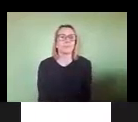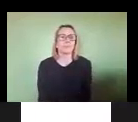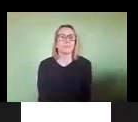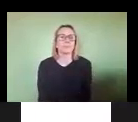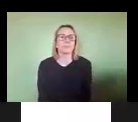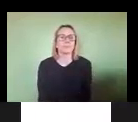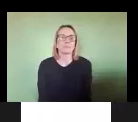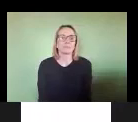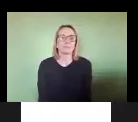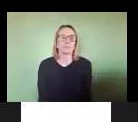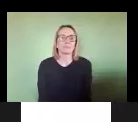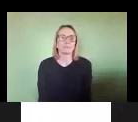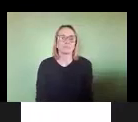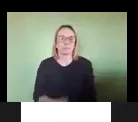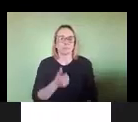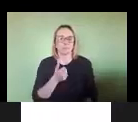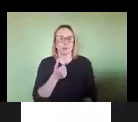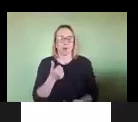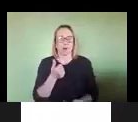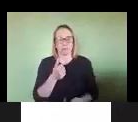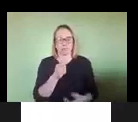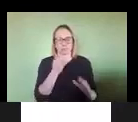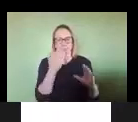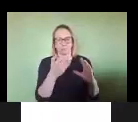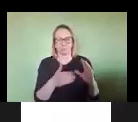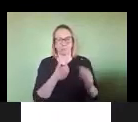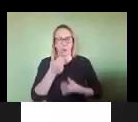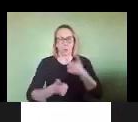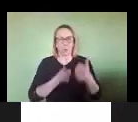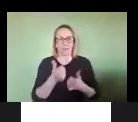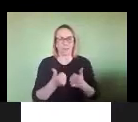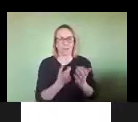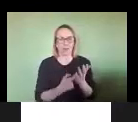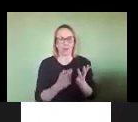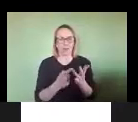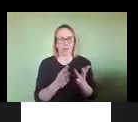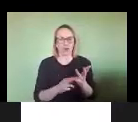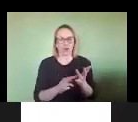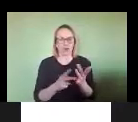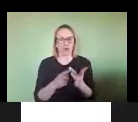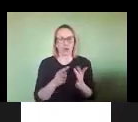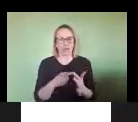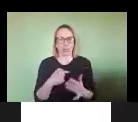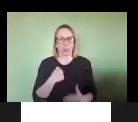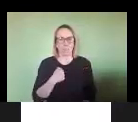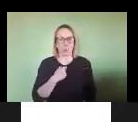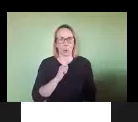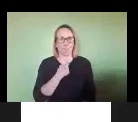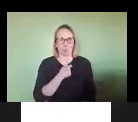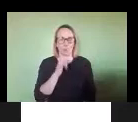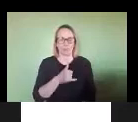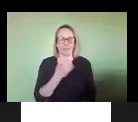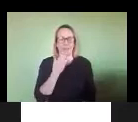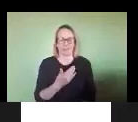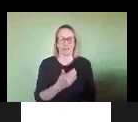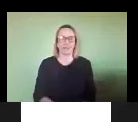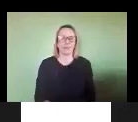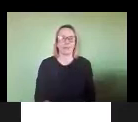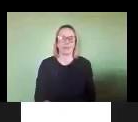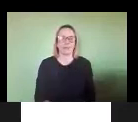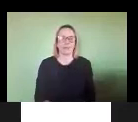You've got it so far. Well done, Ronnie. Cheryl, you're on mute. Yes, thank you. Amazing support shown.